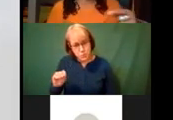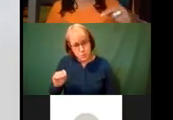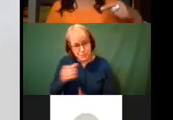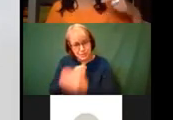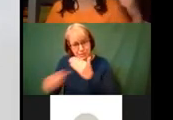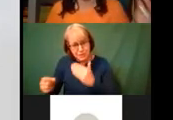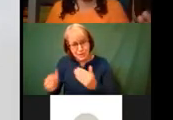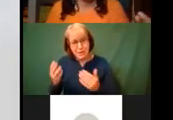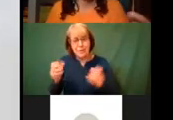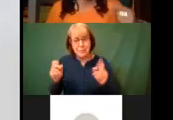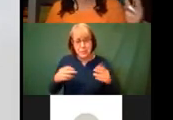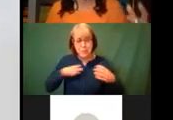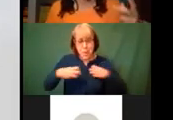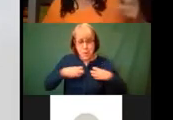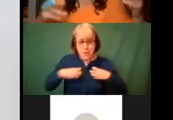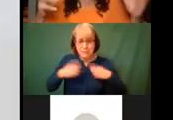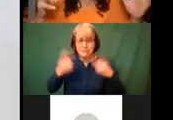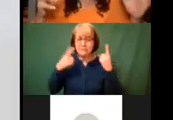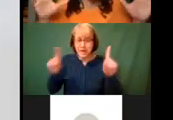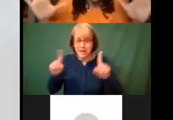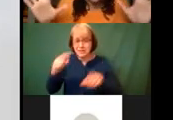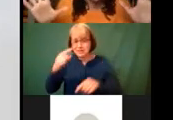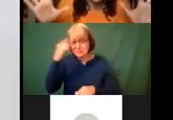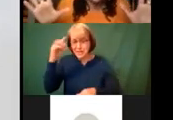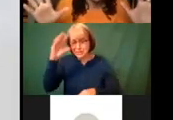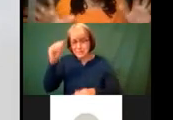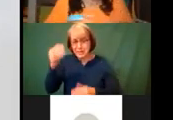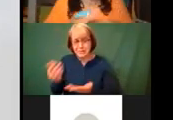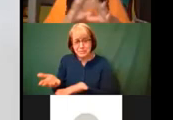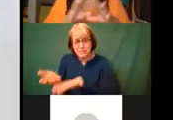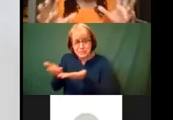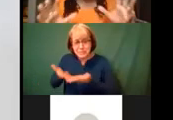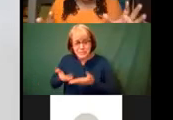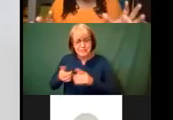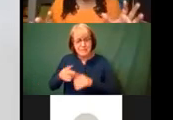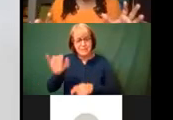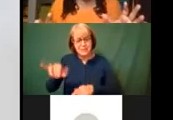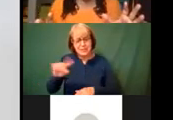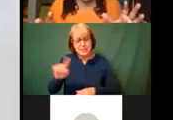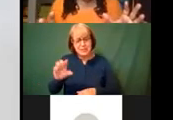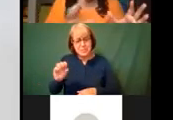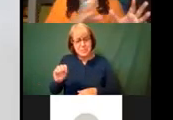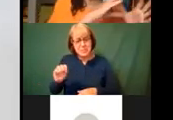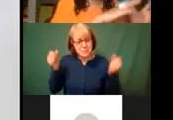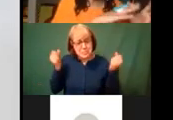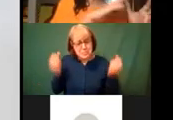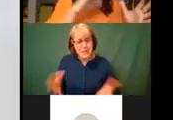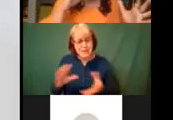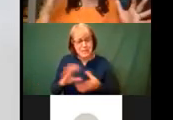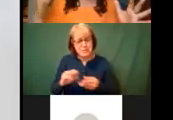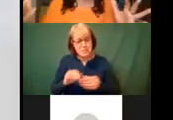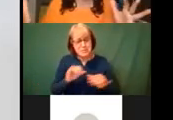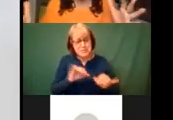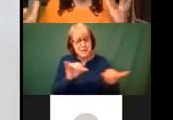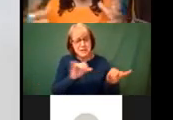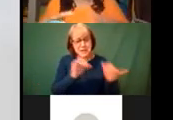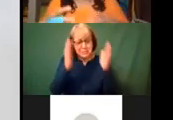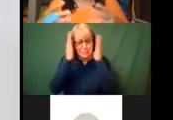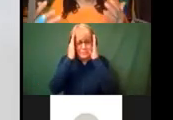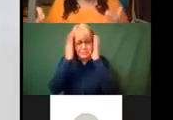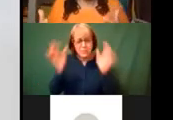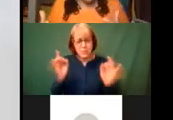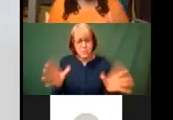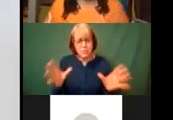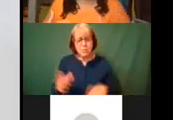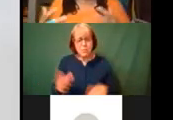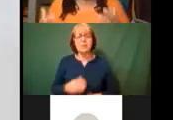plenty of stories like this. I wish those were the only two, but there were plenty of them over time. When we jump ahead to